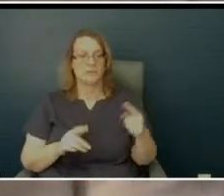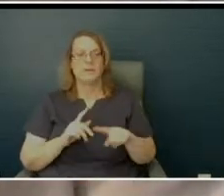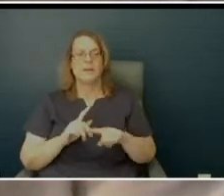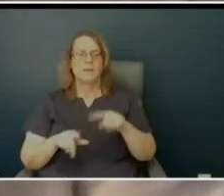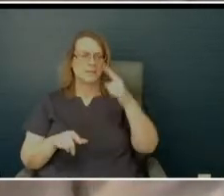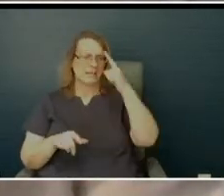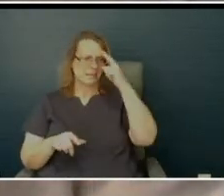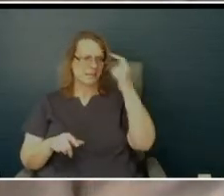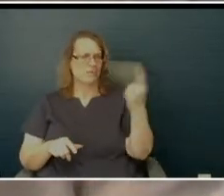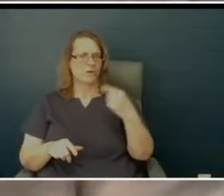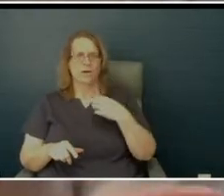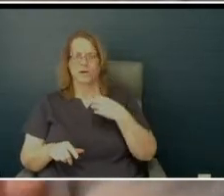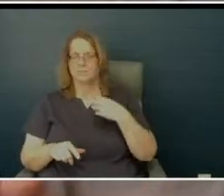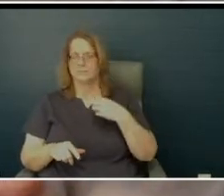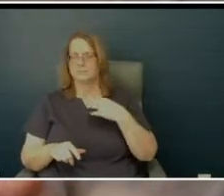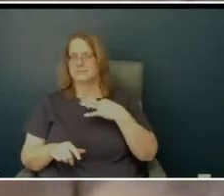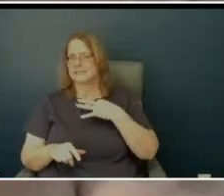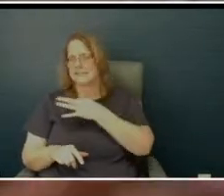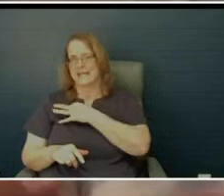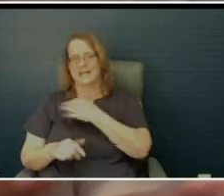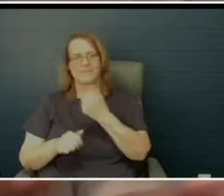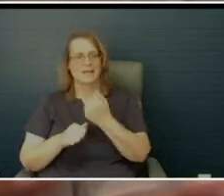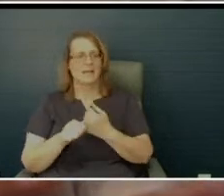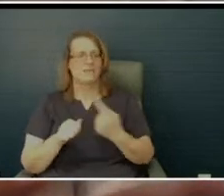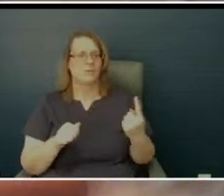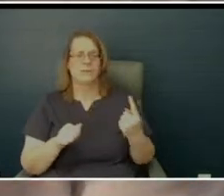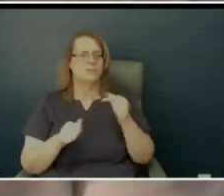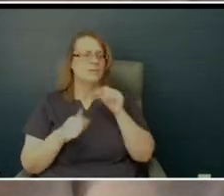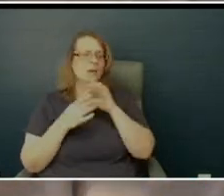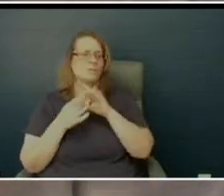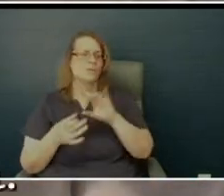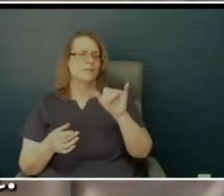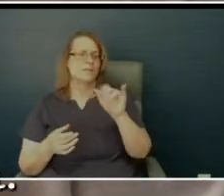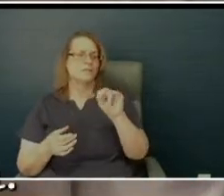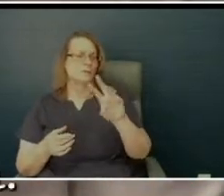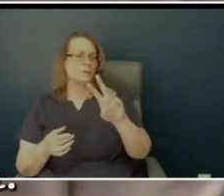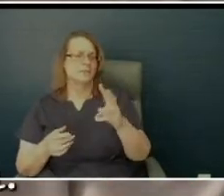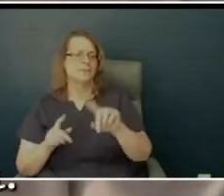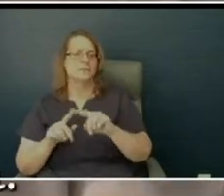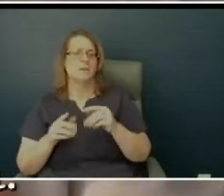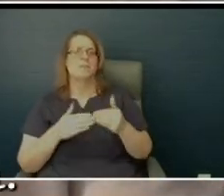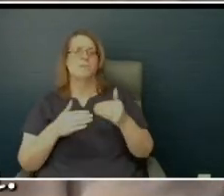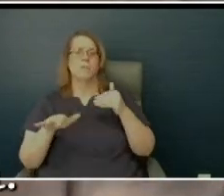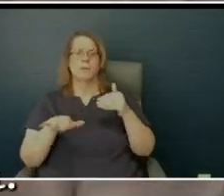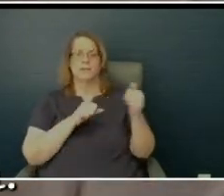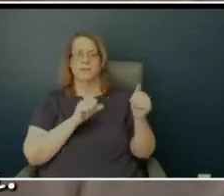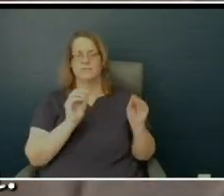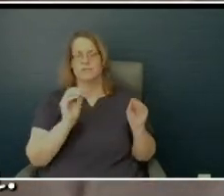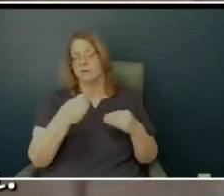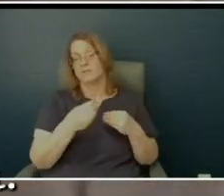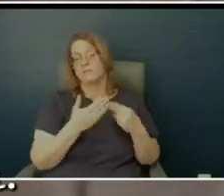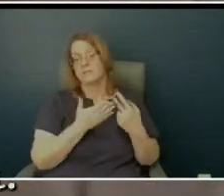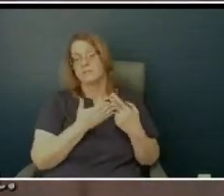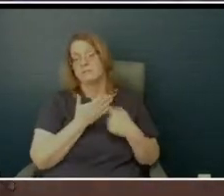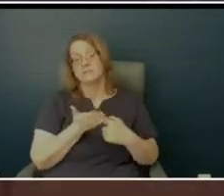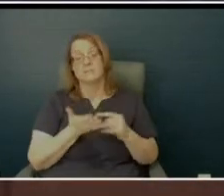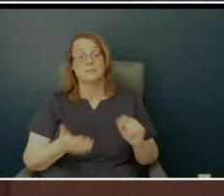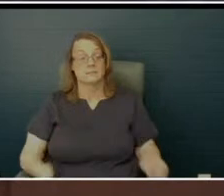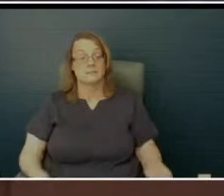staff and everyone involved. Not with January 6th, but just before he left office, I know he had talked about that.